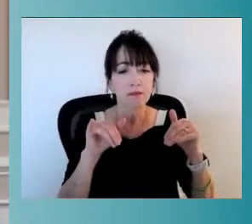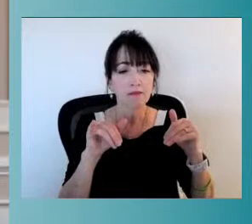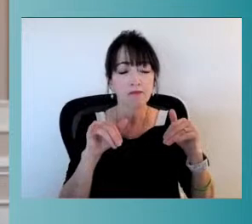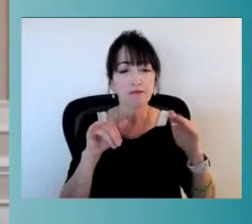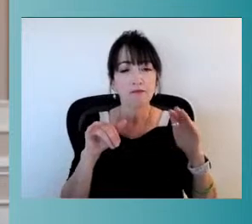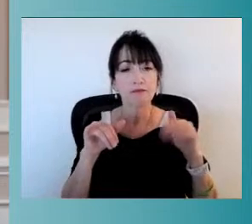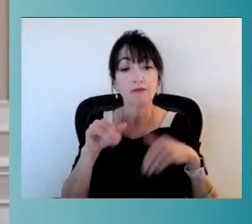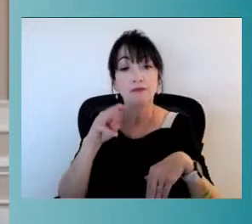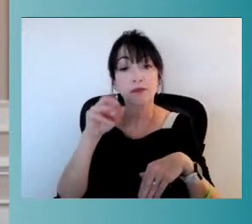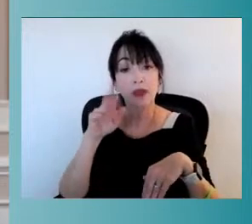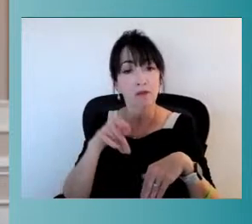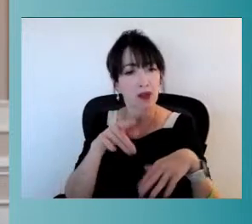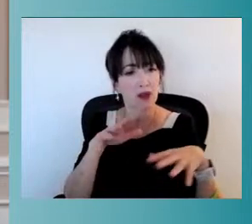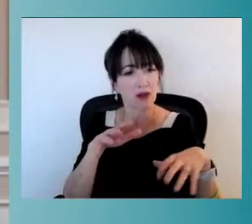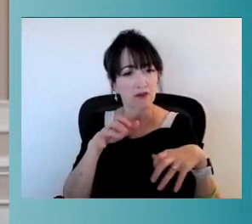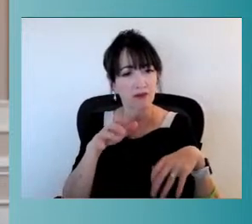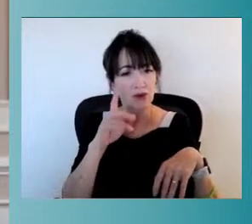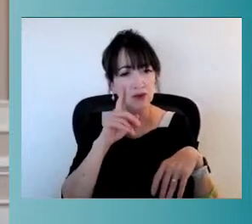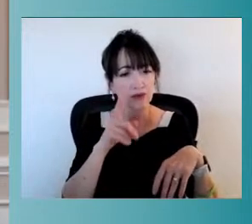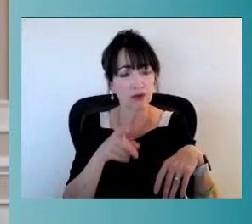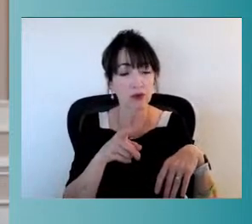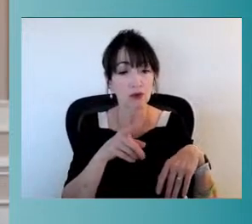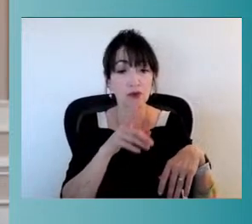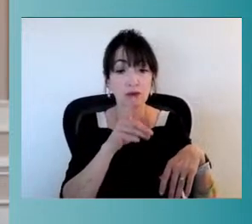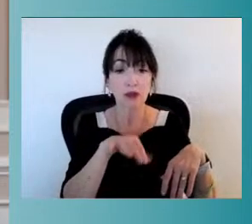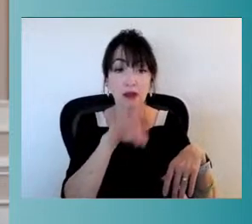have. Would you like to invite the group up to take a photo?